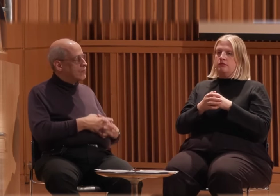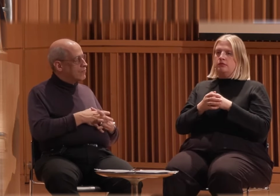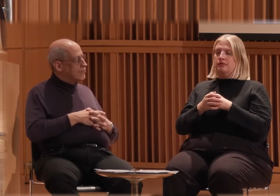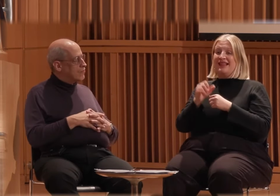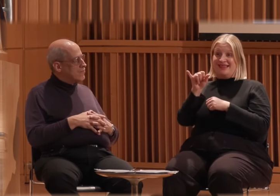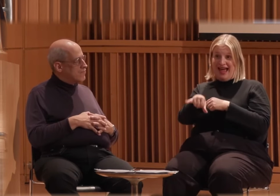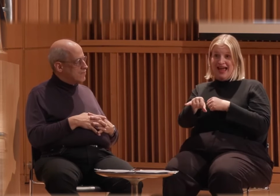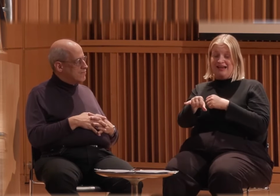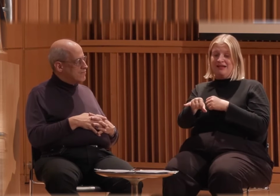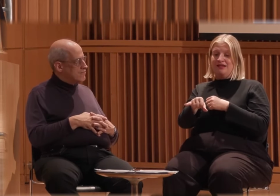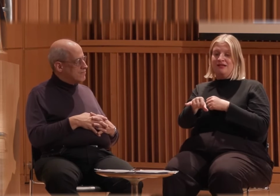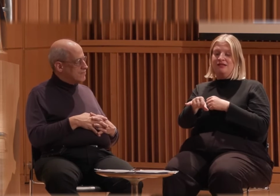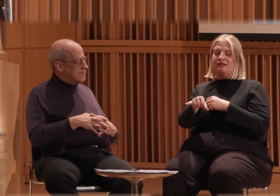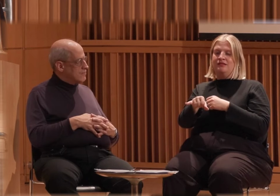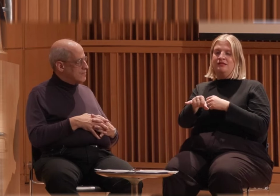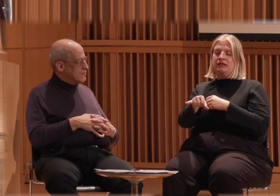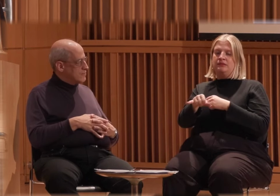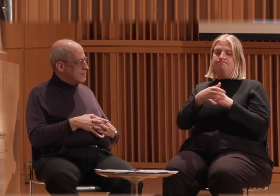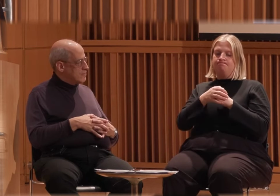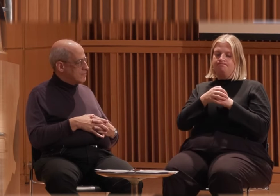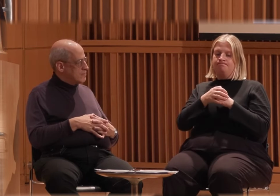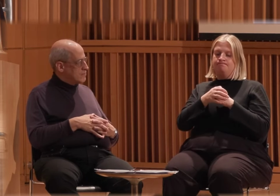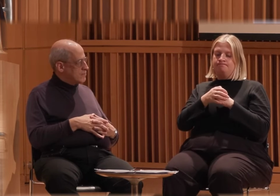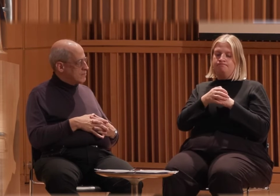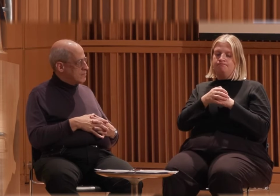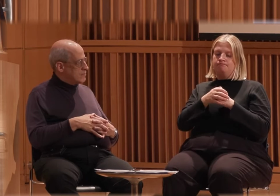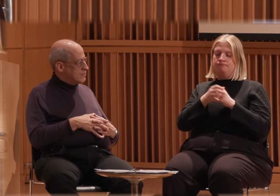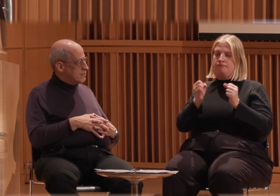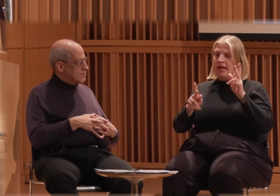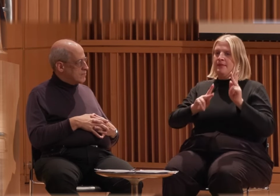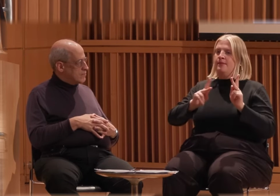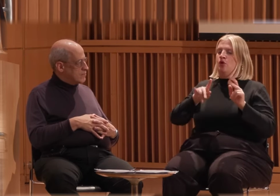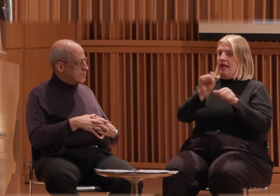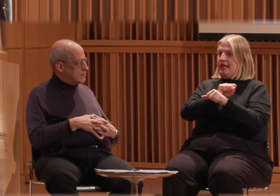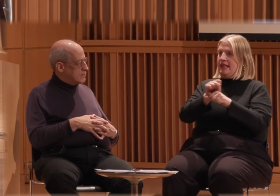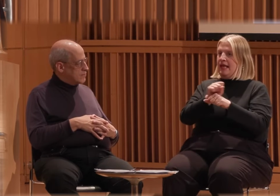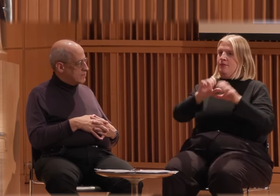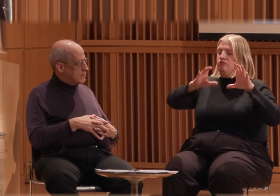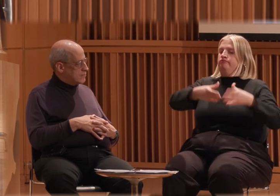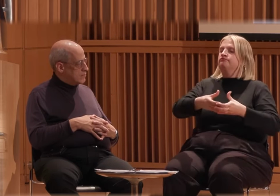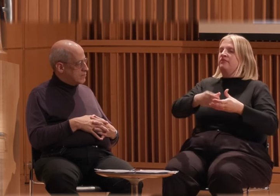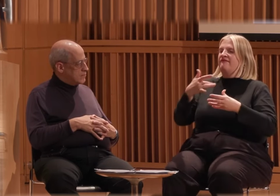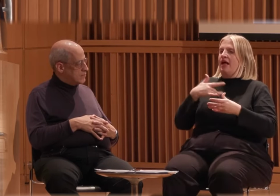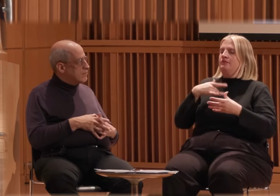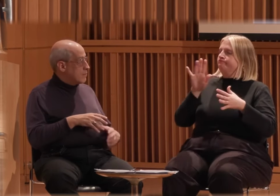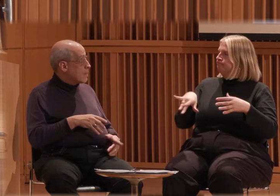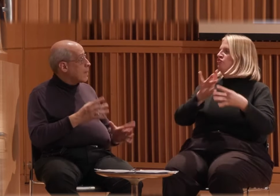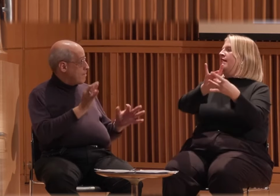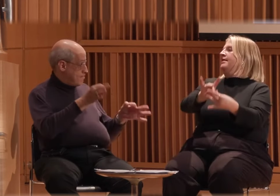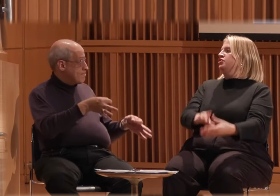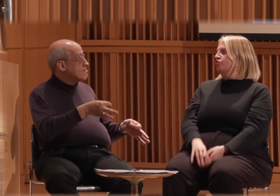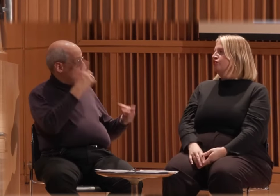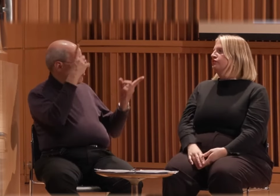That's something that a lot of folks in the labor force were relating to. Yeah, absolutely.